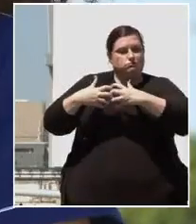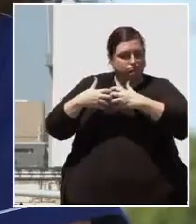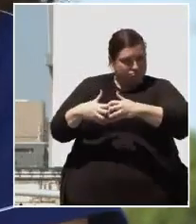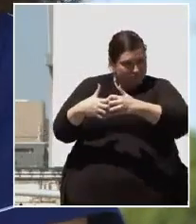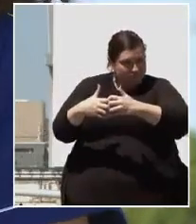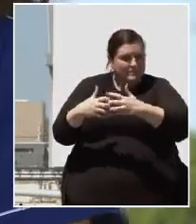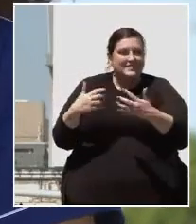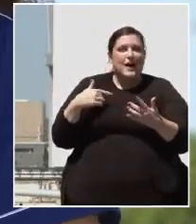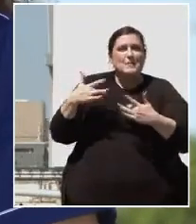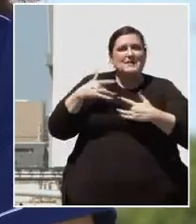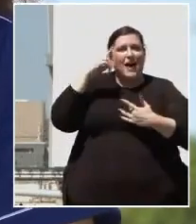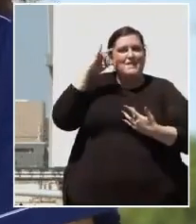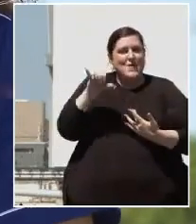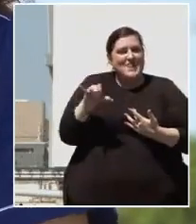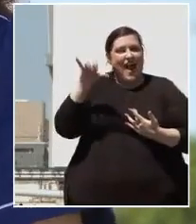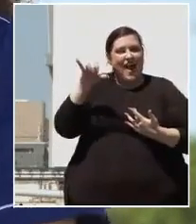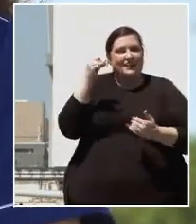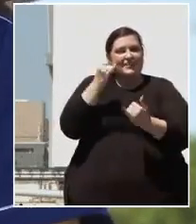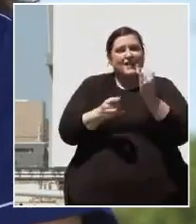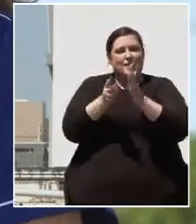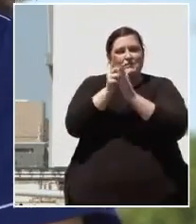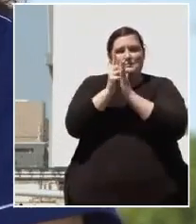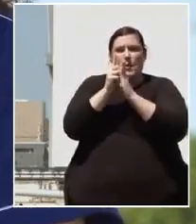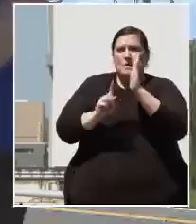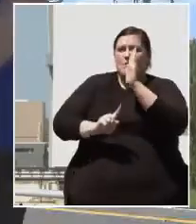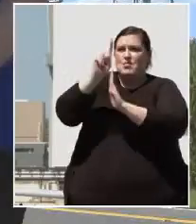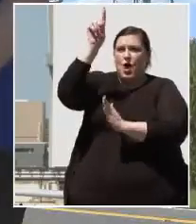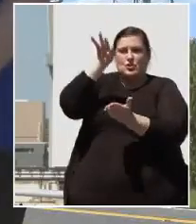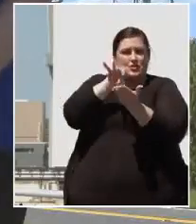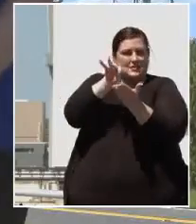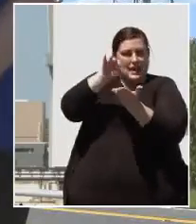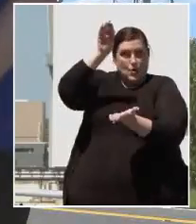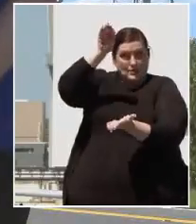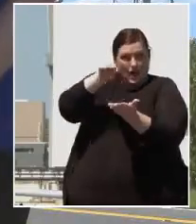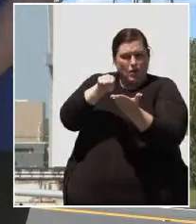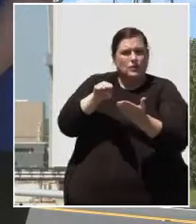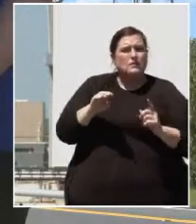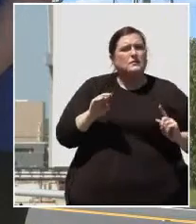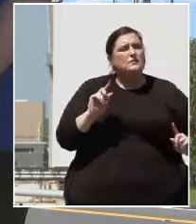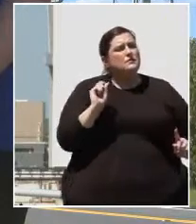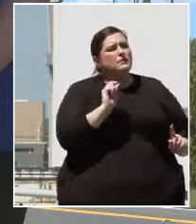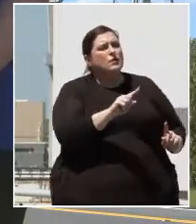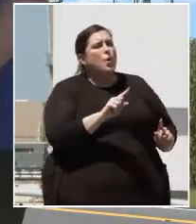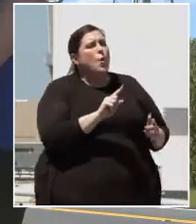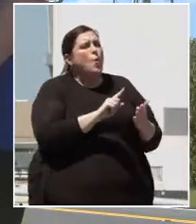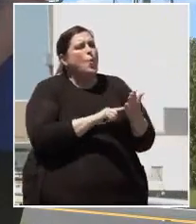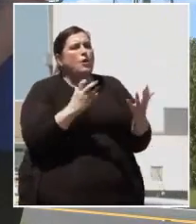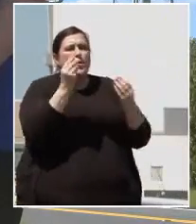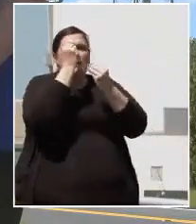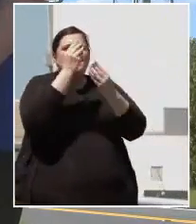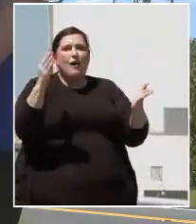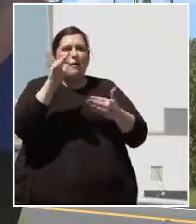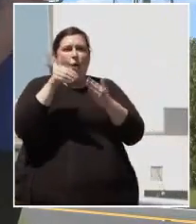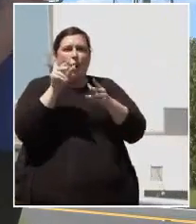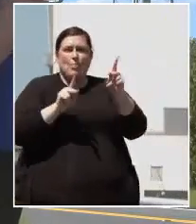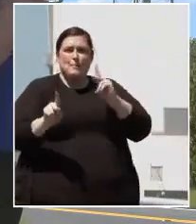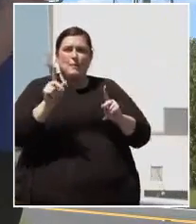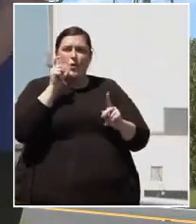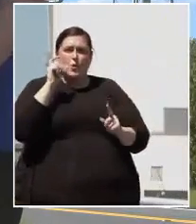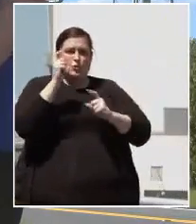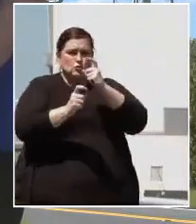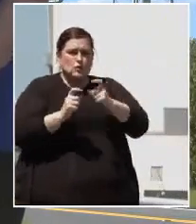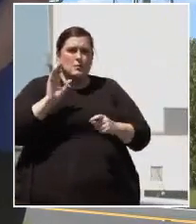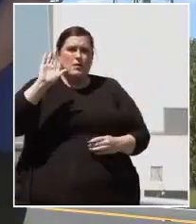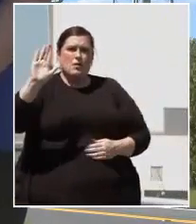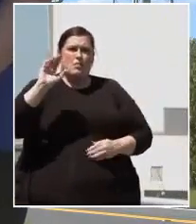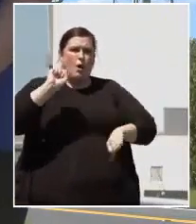that's I look forward to that kind of those last moments of launch countdown and Charlie what would you like to say to all the people who've contributed